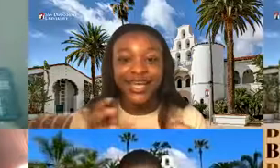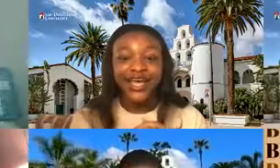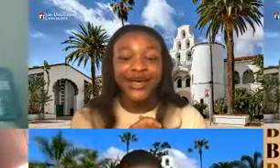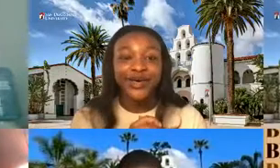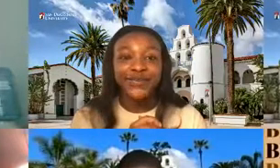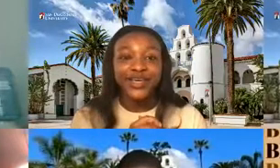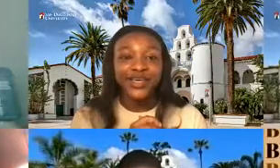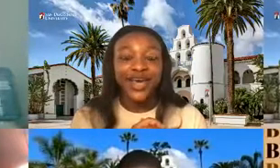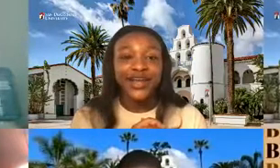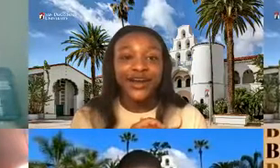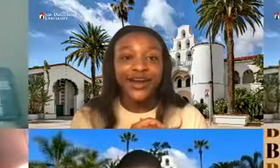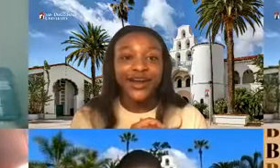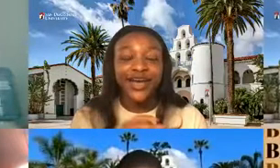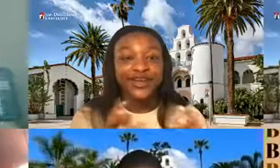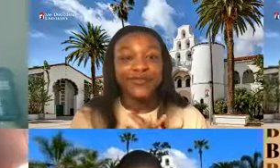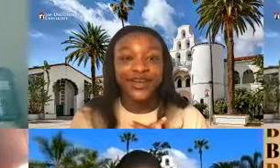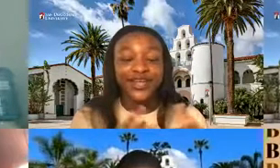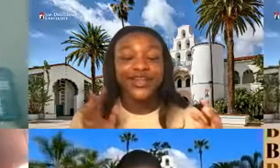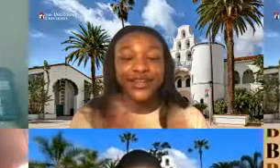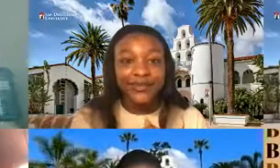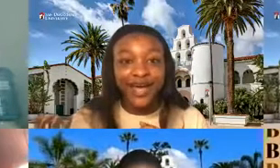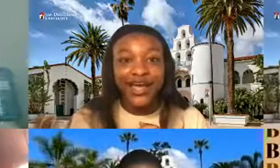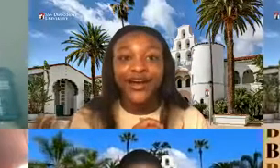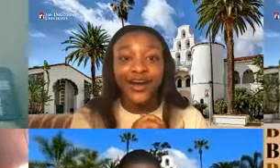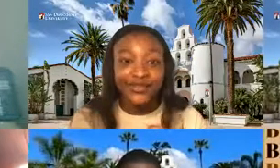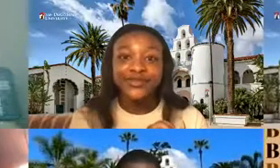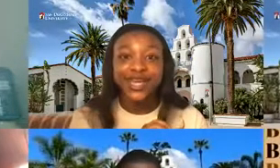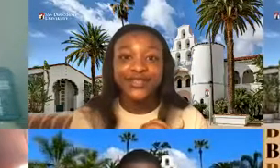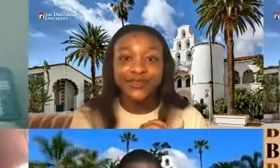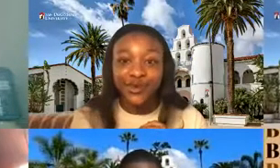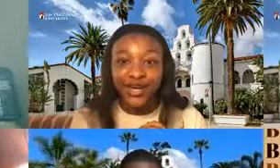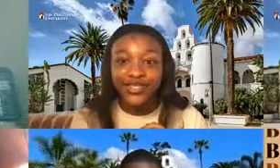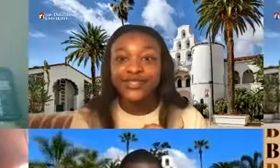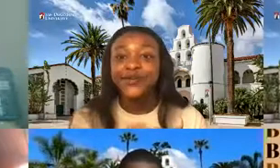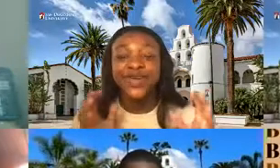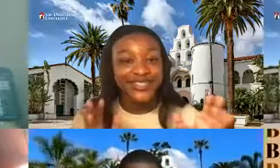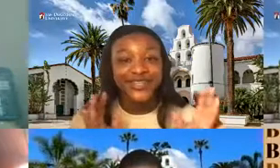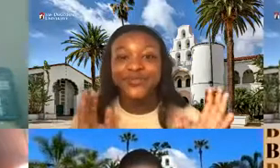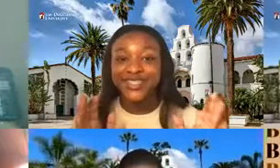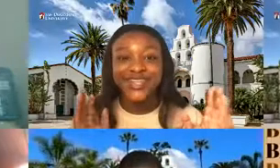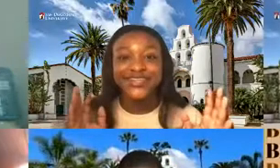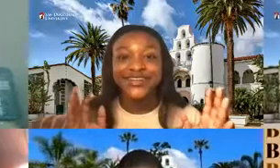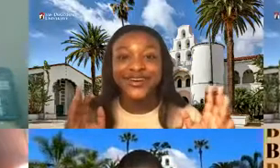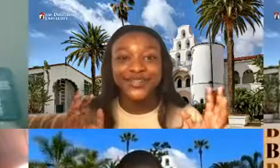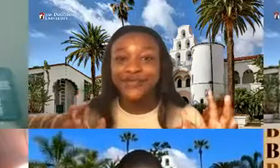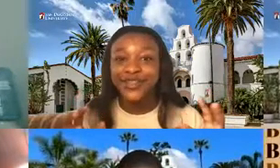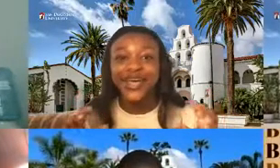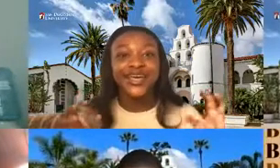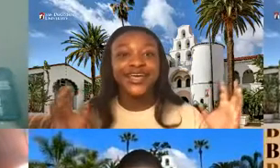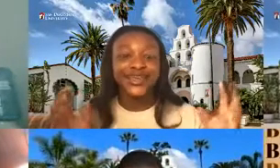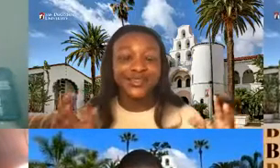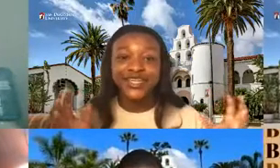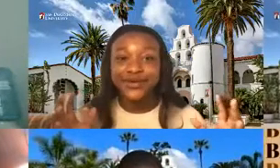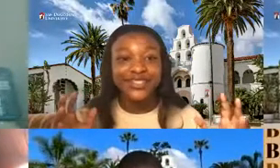mention, that our African-American alumni are also there to support us. So make sure you mention that to your daughter as well,